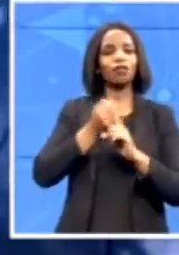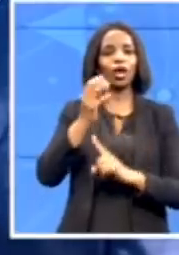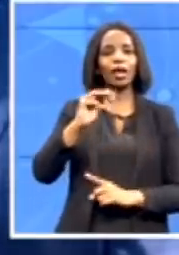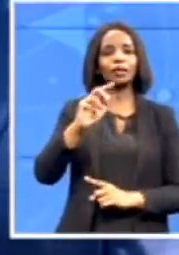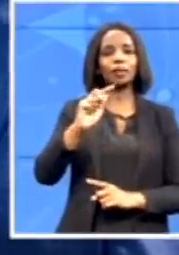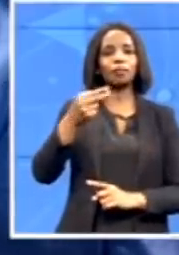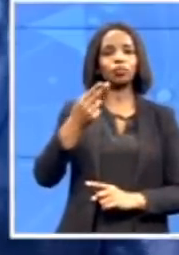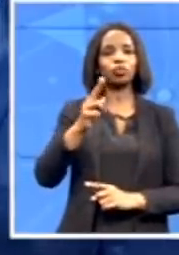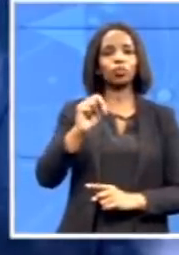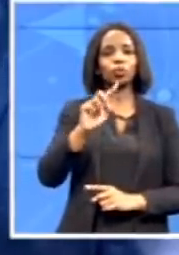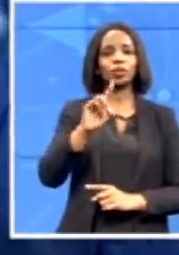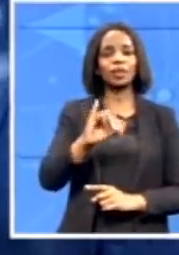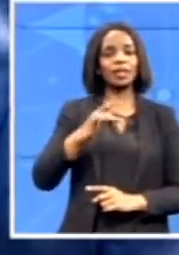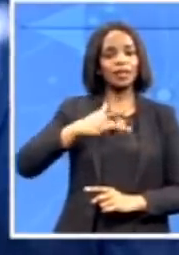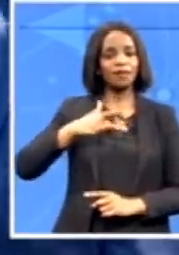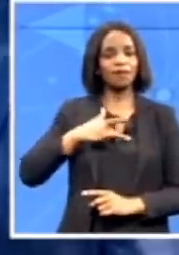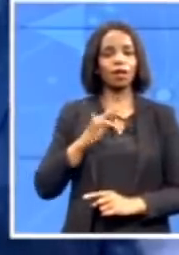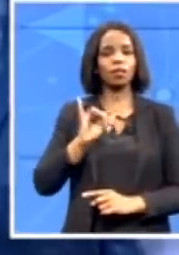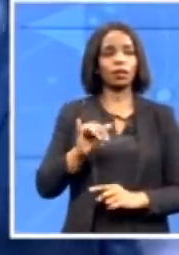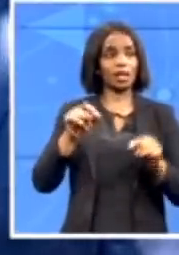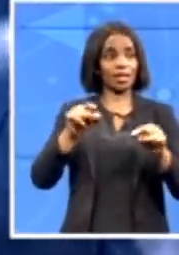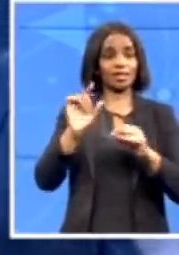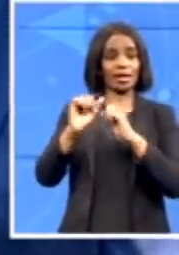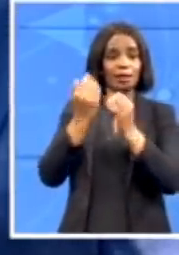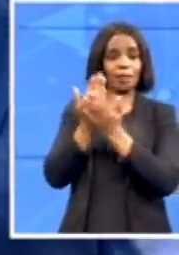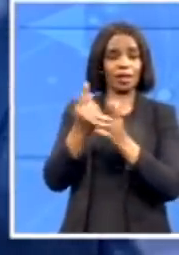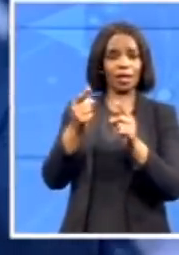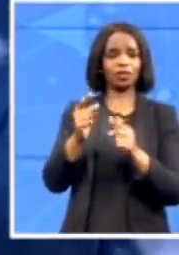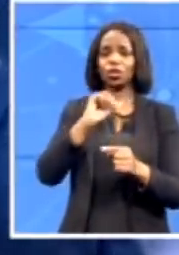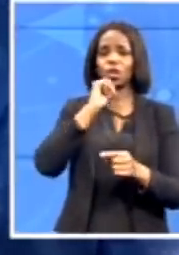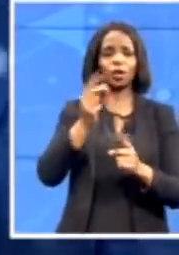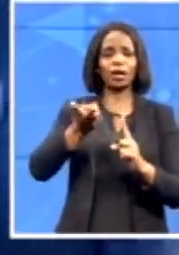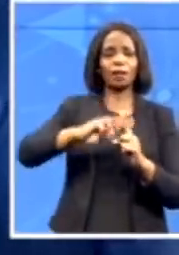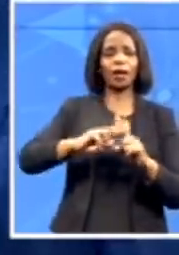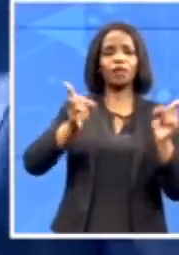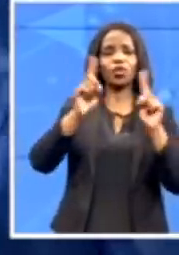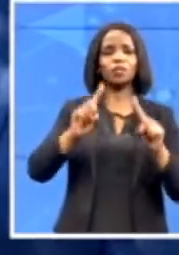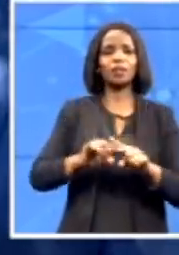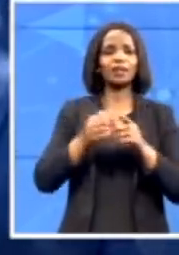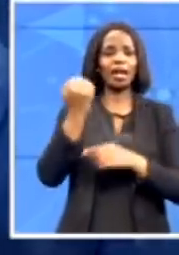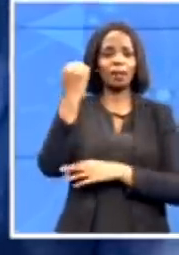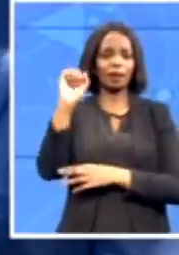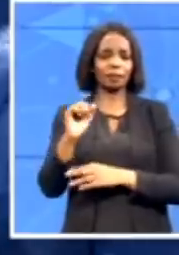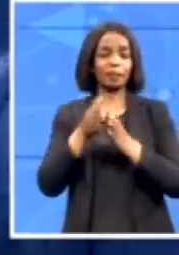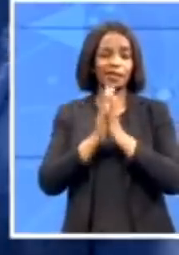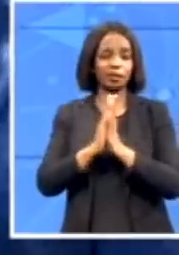application does not apply to a special plea. In your opinion and knowledge, explain